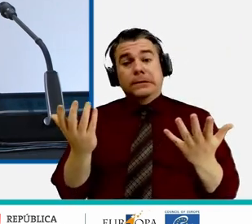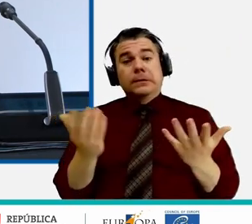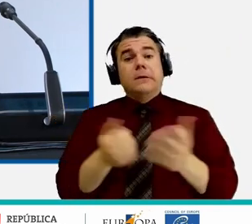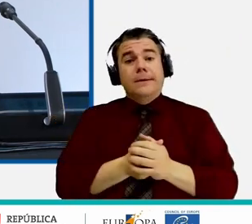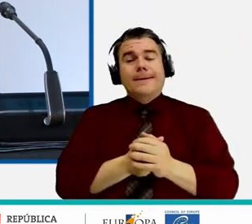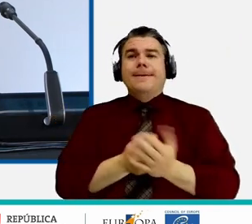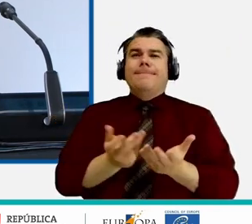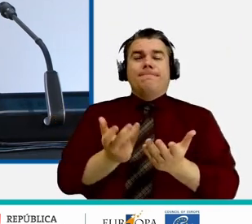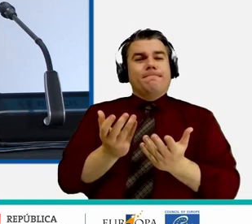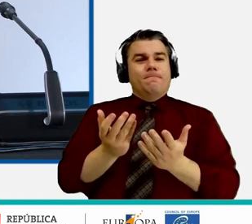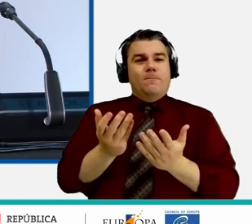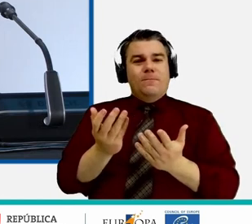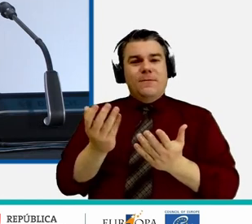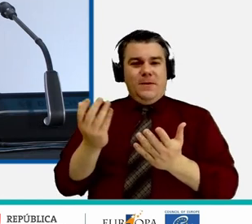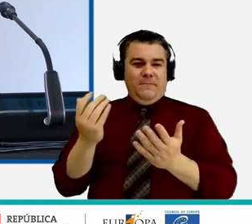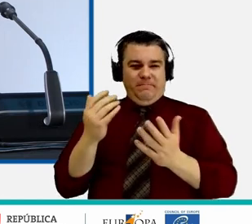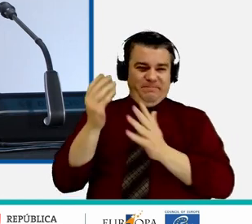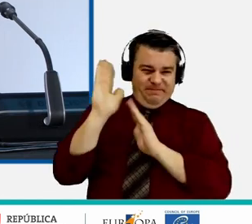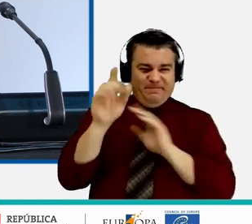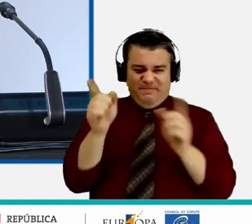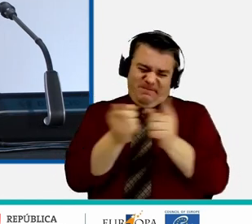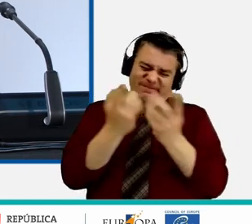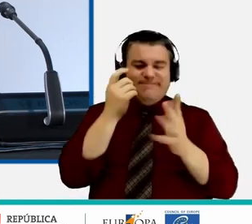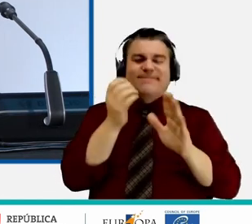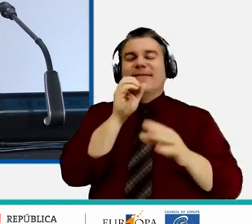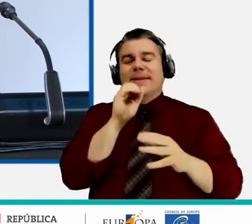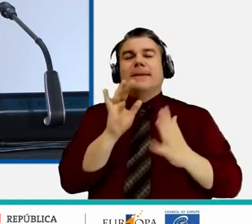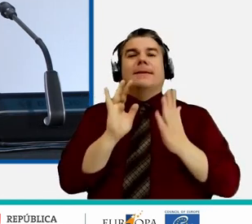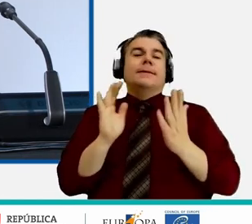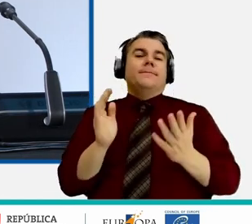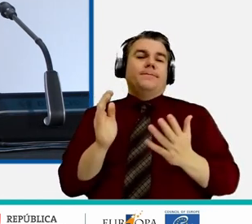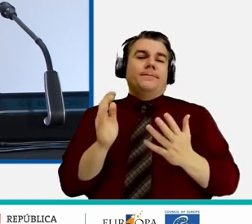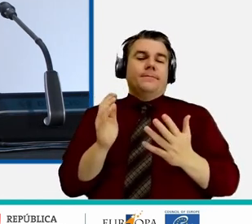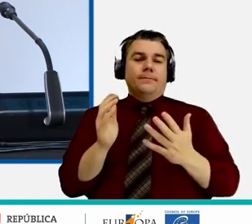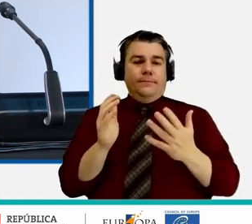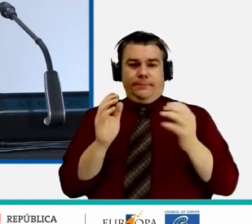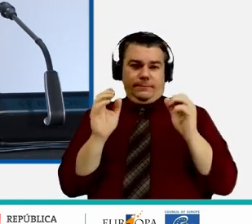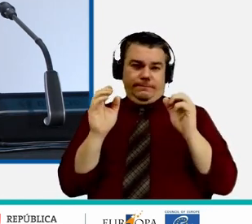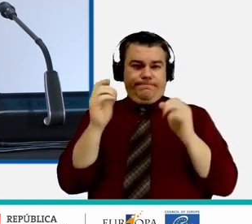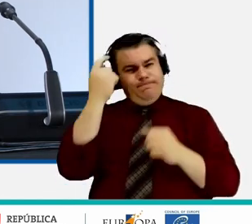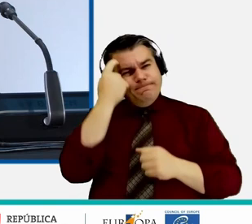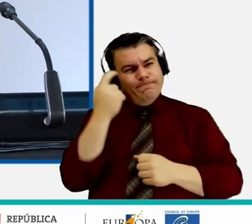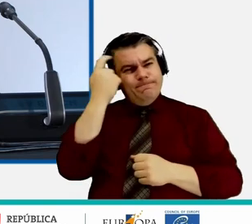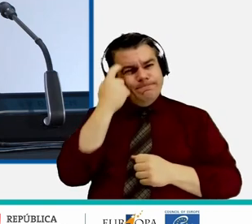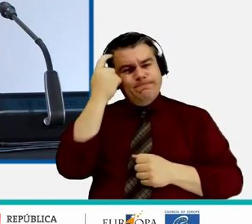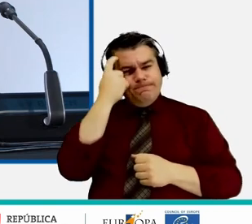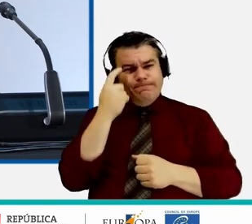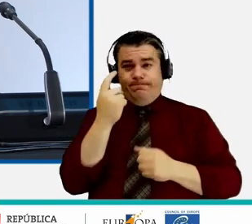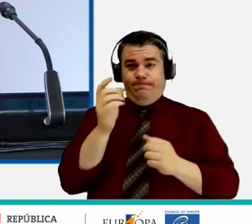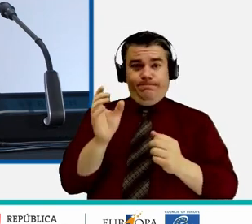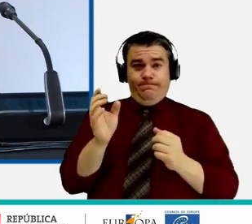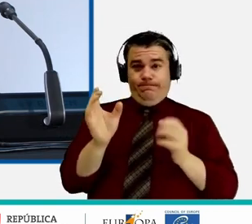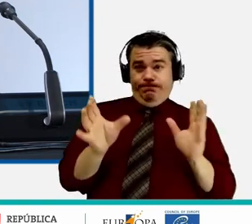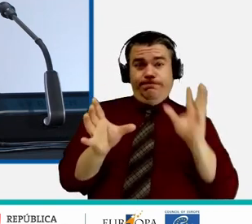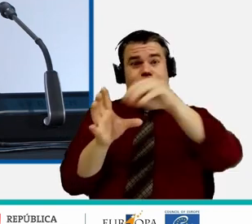I will finish my intervention just saying that I think that's two things that we should think about when we join. The